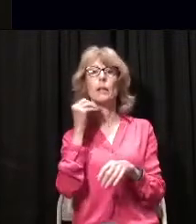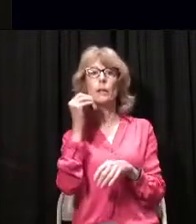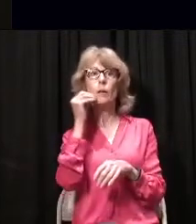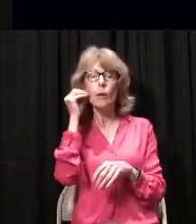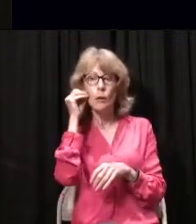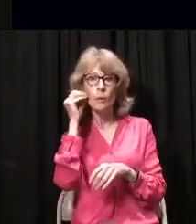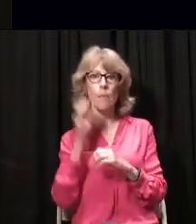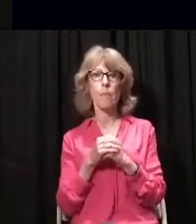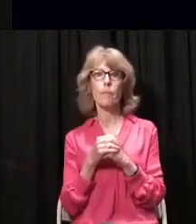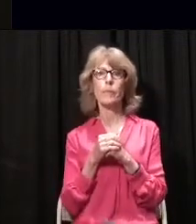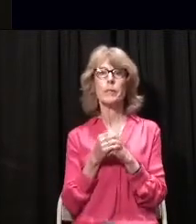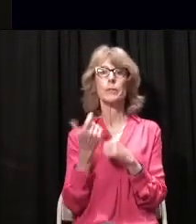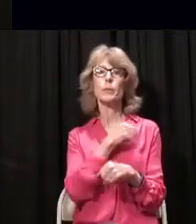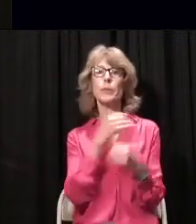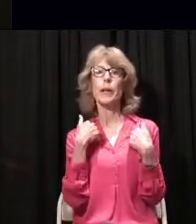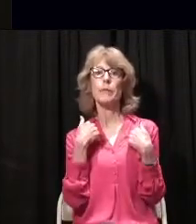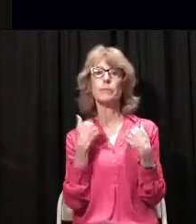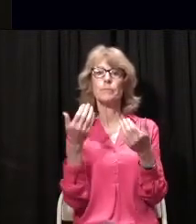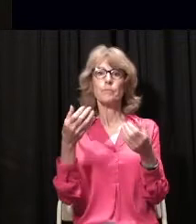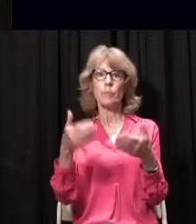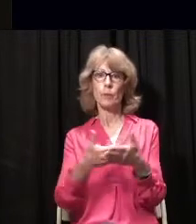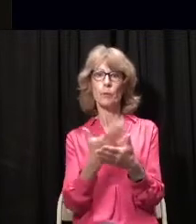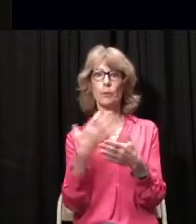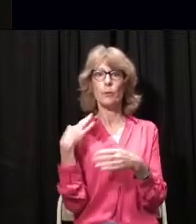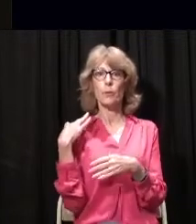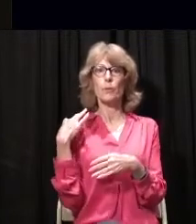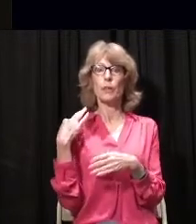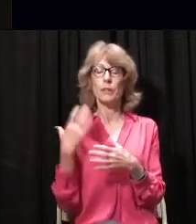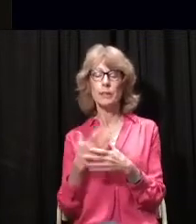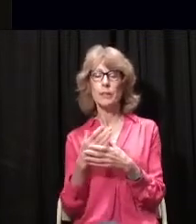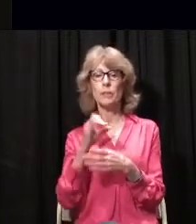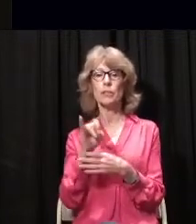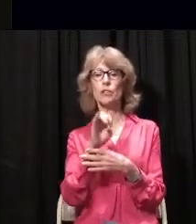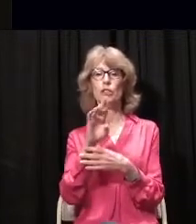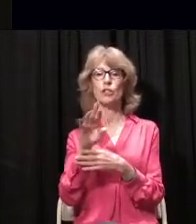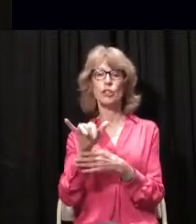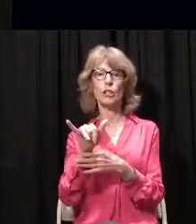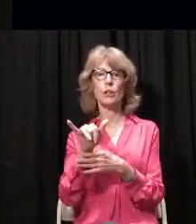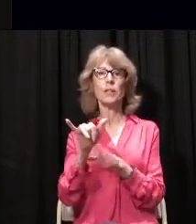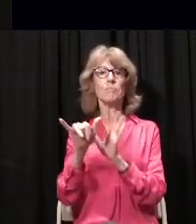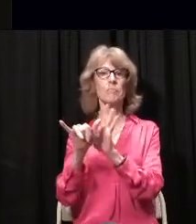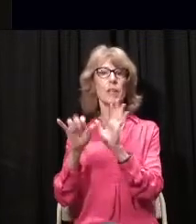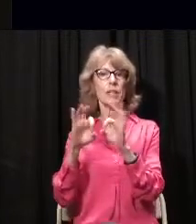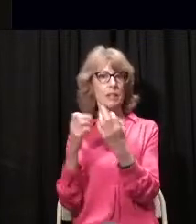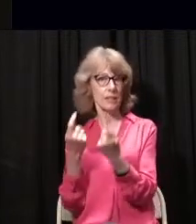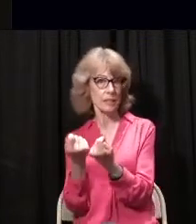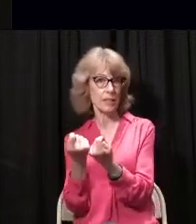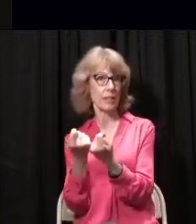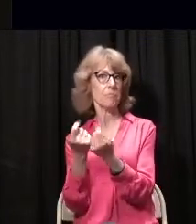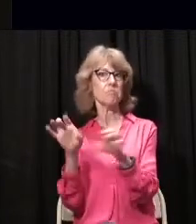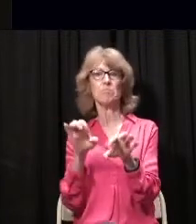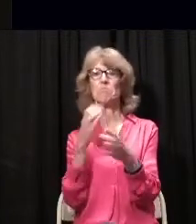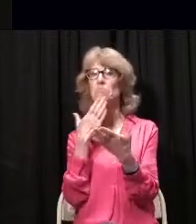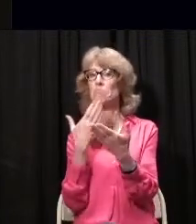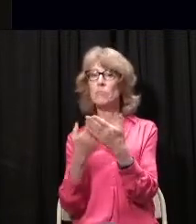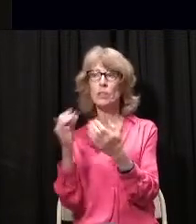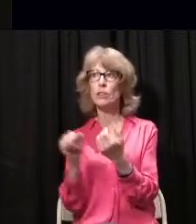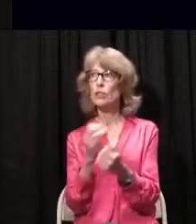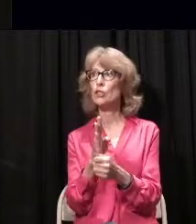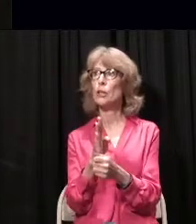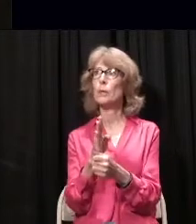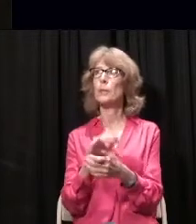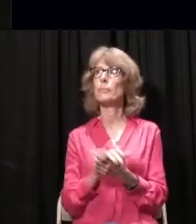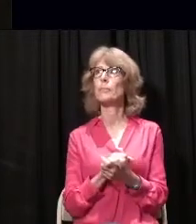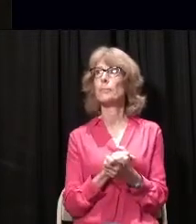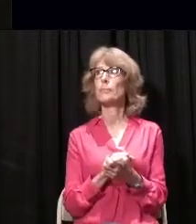so there's been new volunteers, and Jerry and his team have been doing a great job. This picture here is of Tasha and Jill, who have also been doing a great